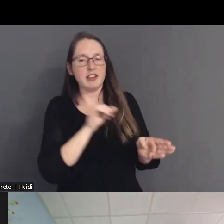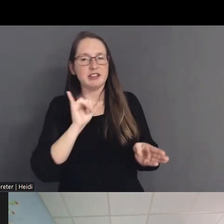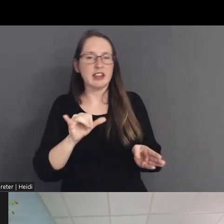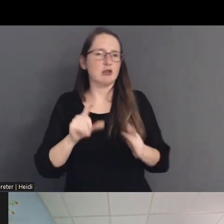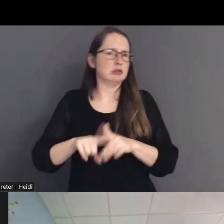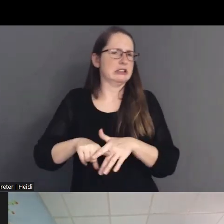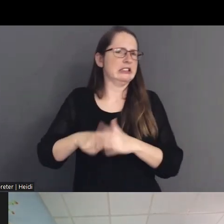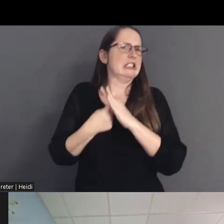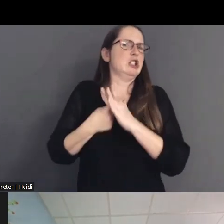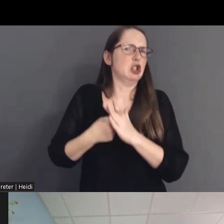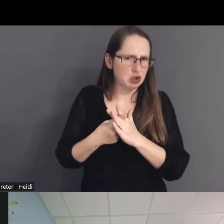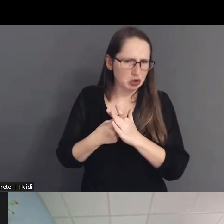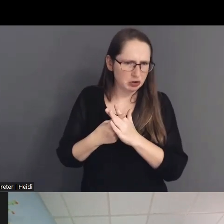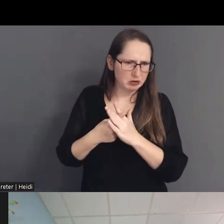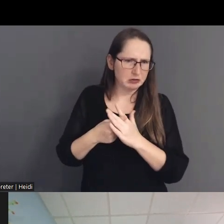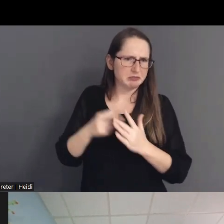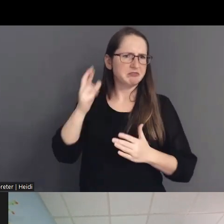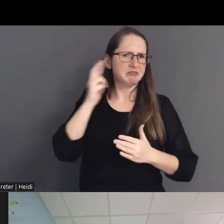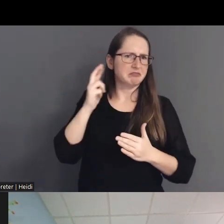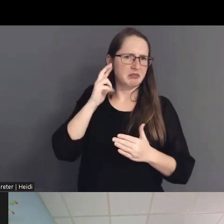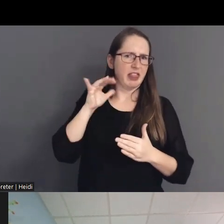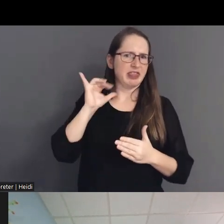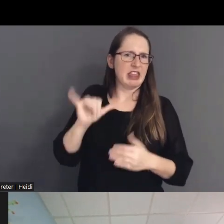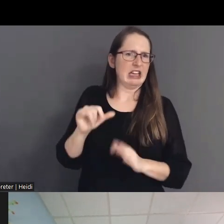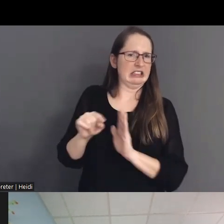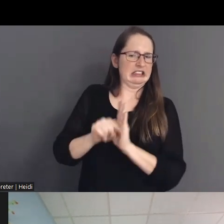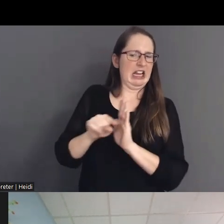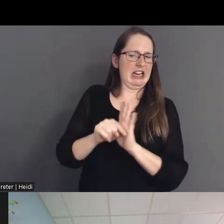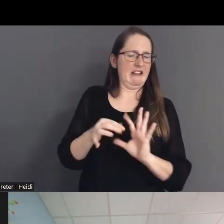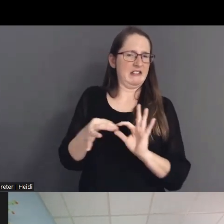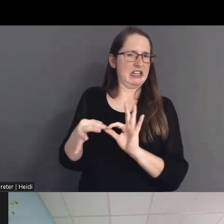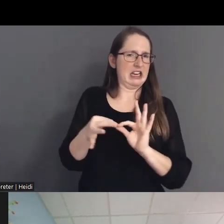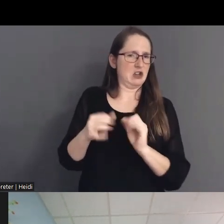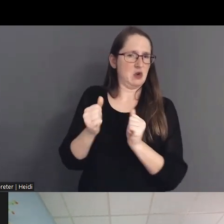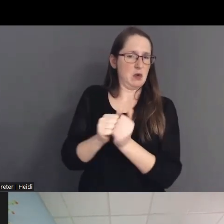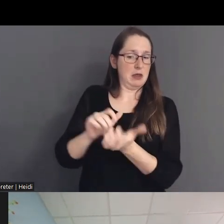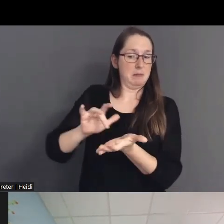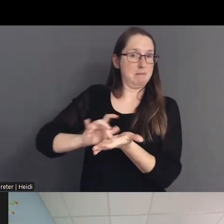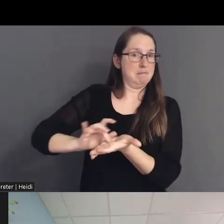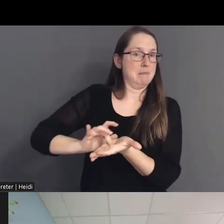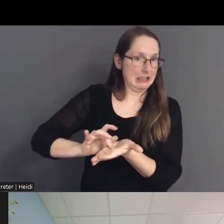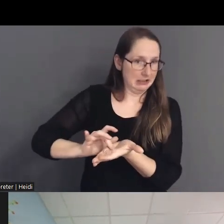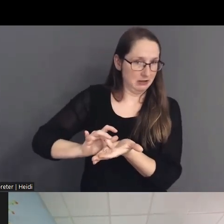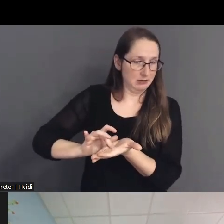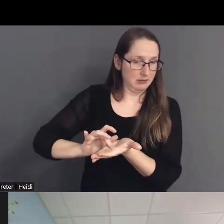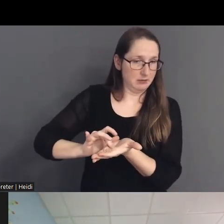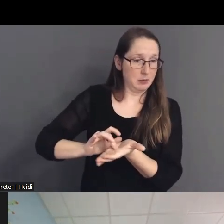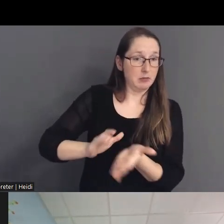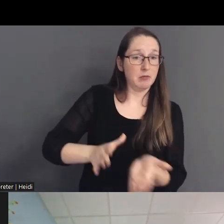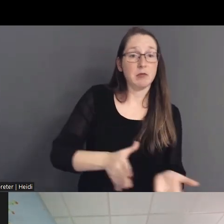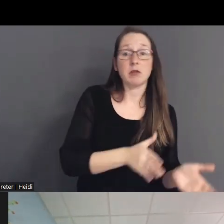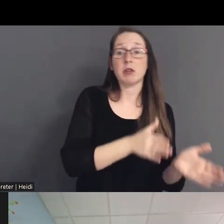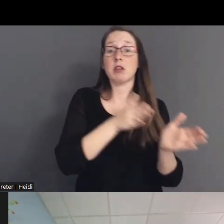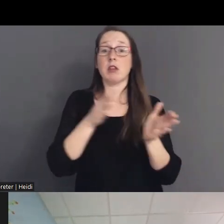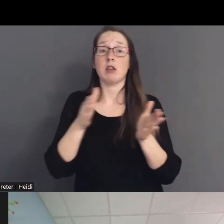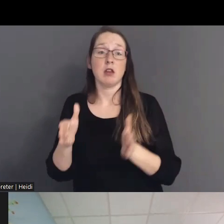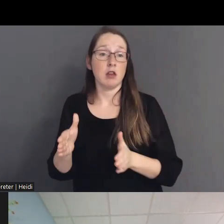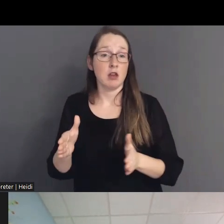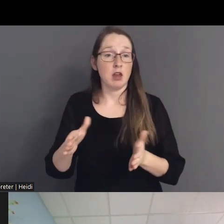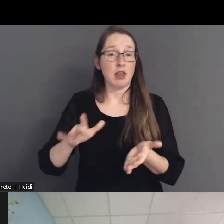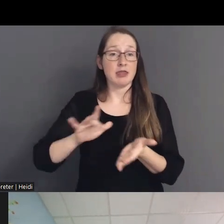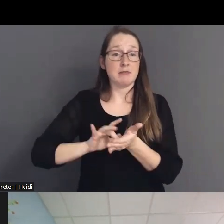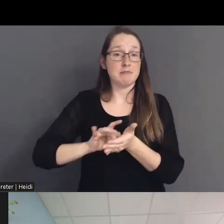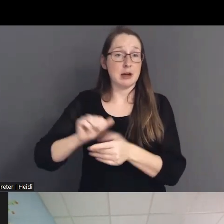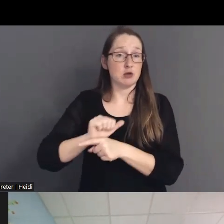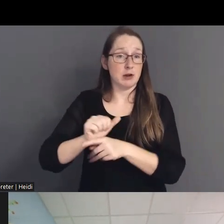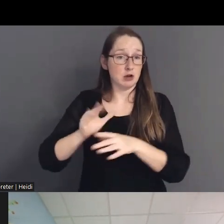initial part of that negative connection with medicine. Then additionally, these medical practices